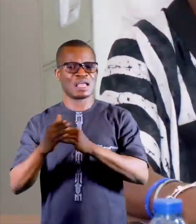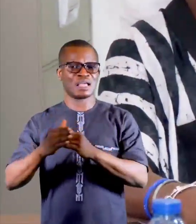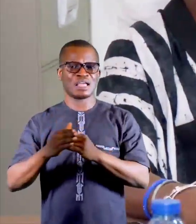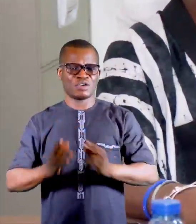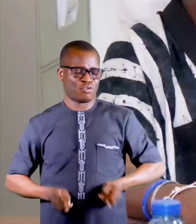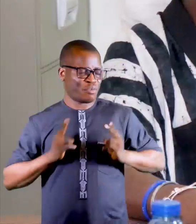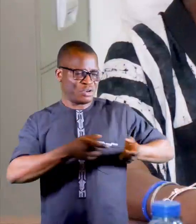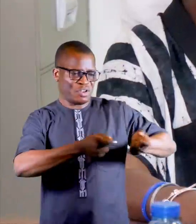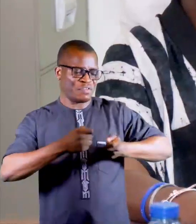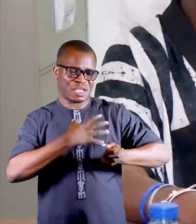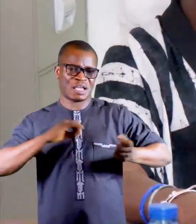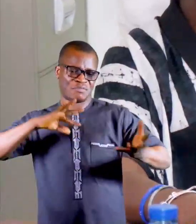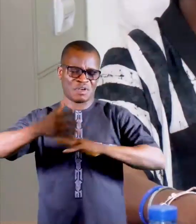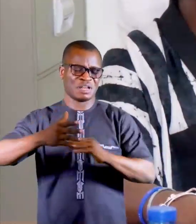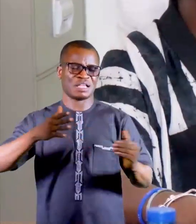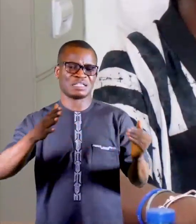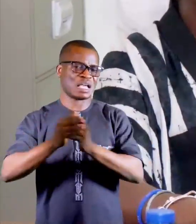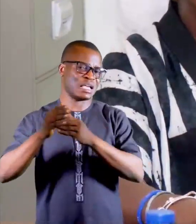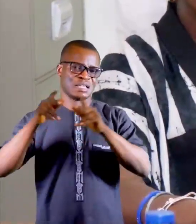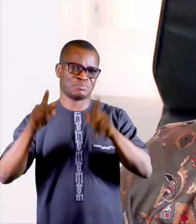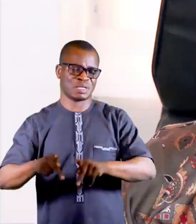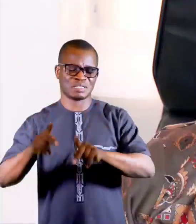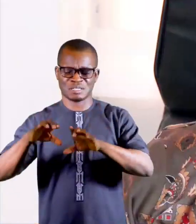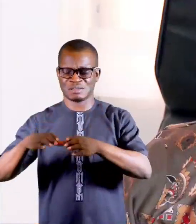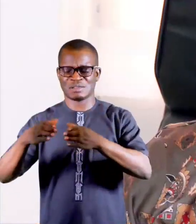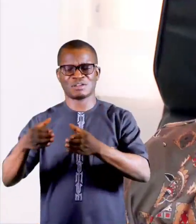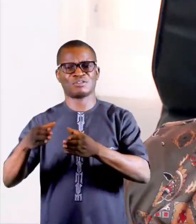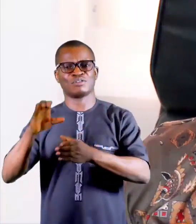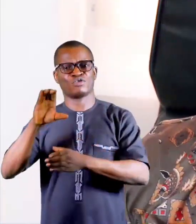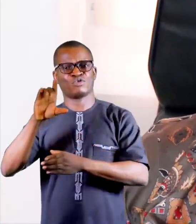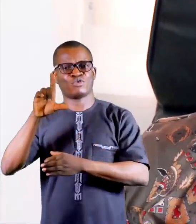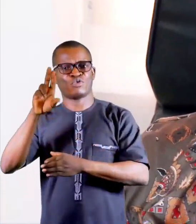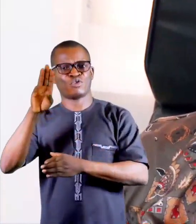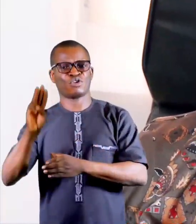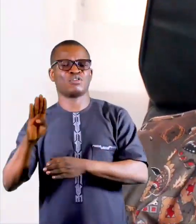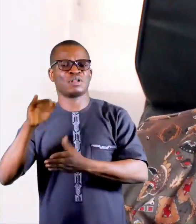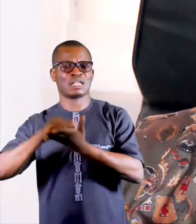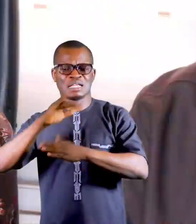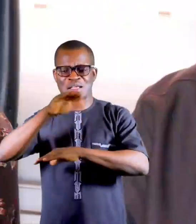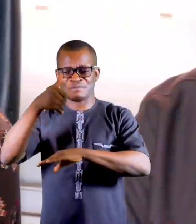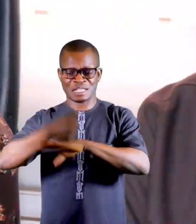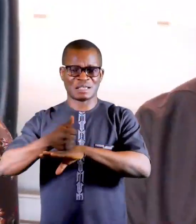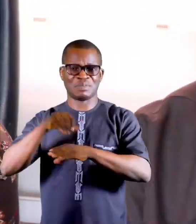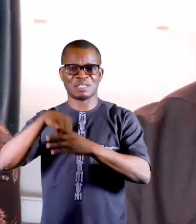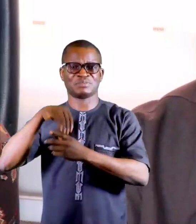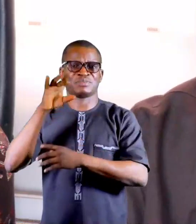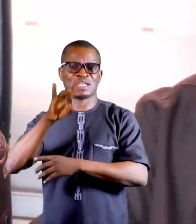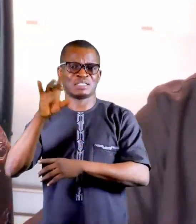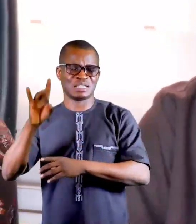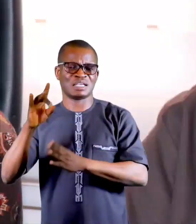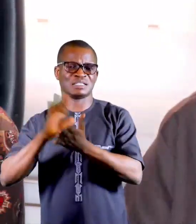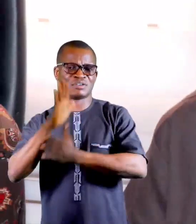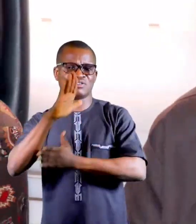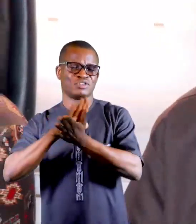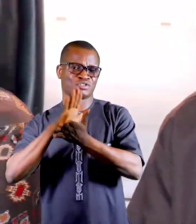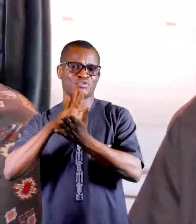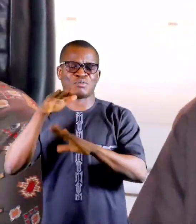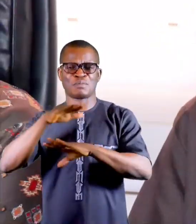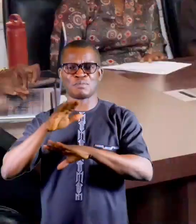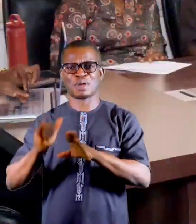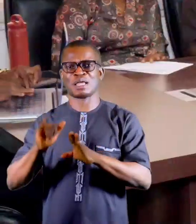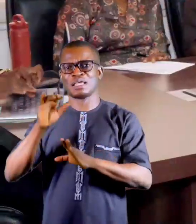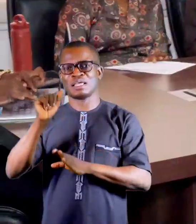NAPTIP's anti-human trafficking and violence against persons vanguards, which has been established in 88 secondary schools by